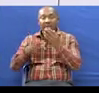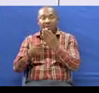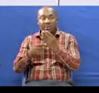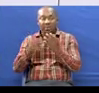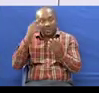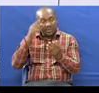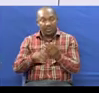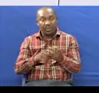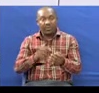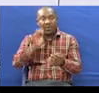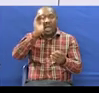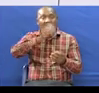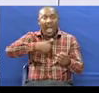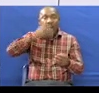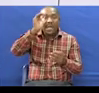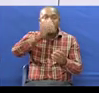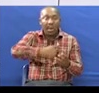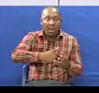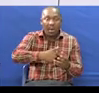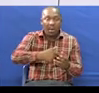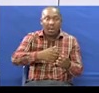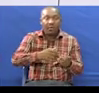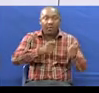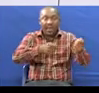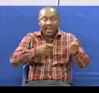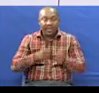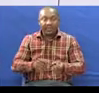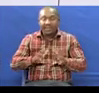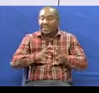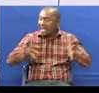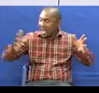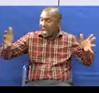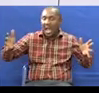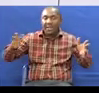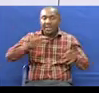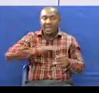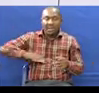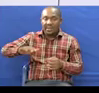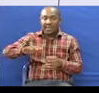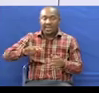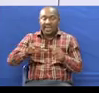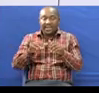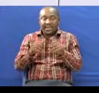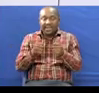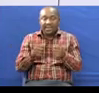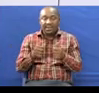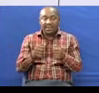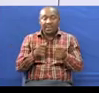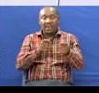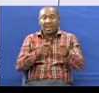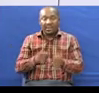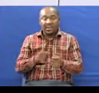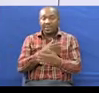of technology. For example, the using of hand hoes in cultivating large areas, and still people they are